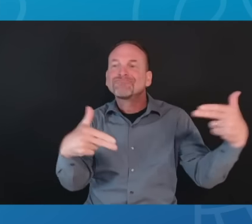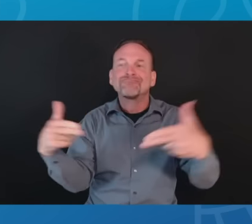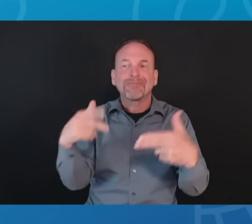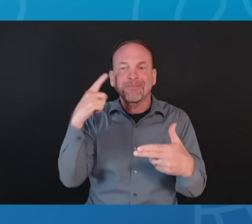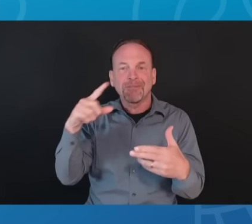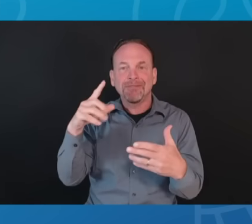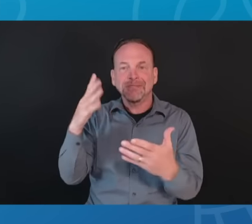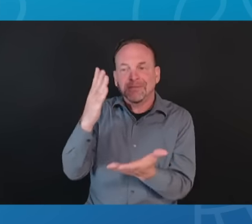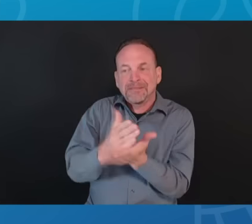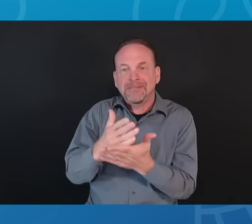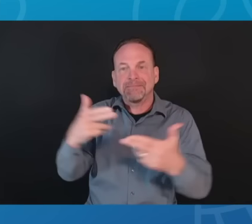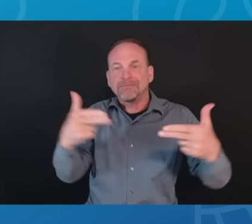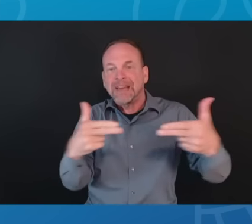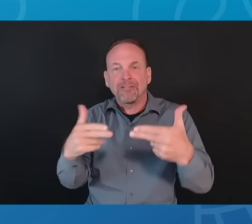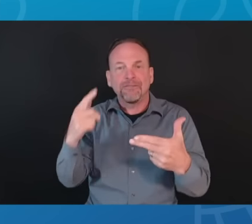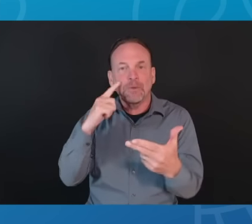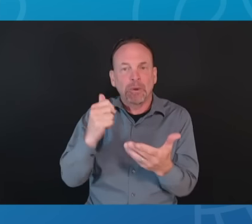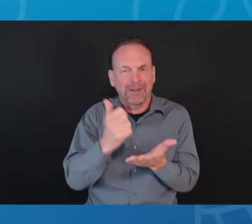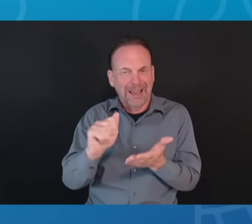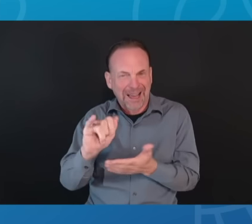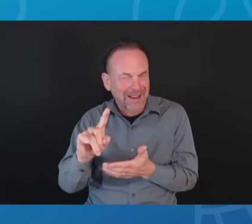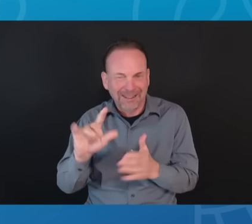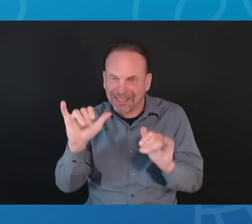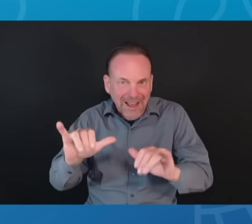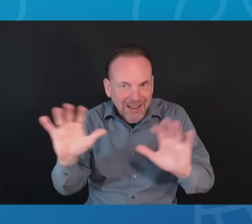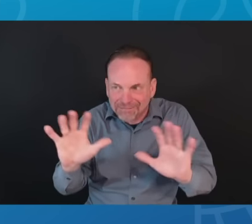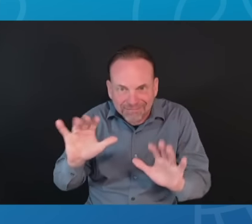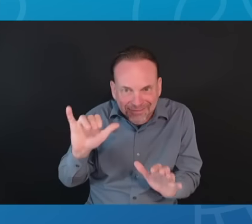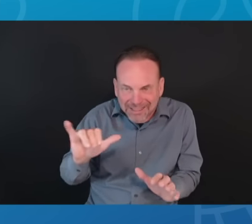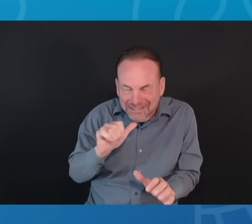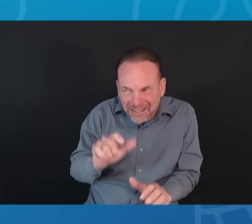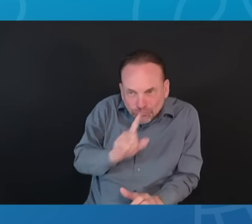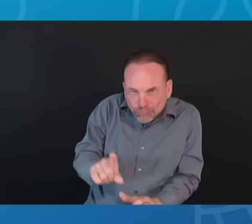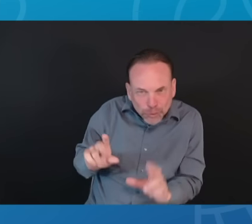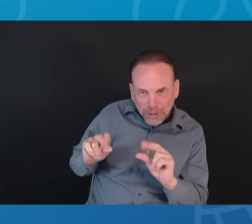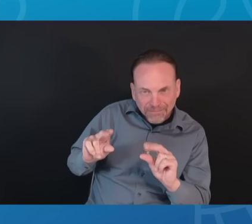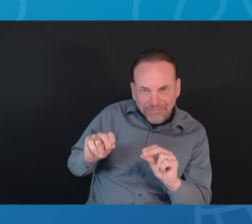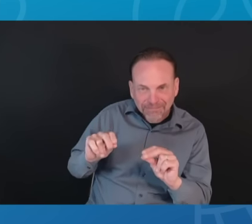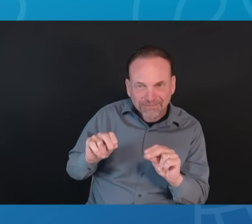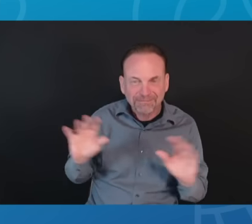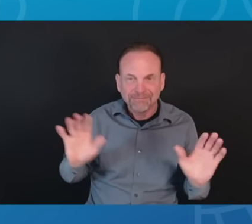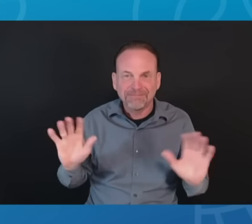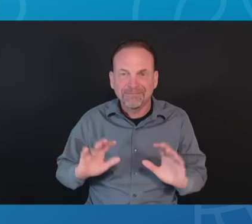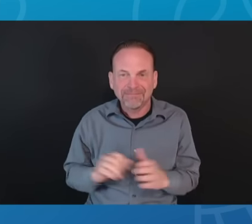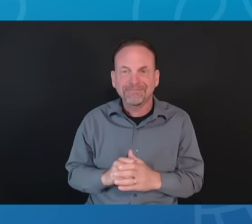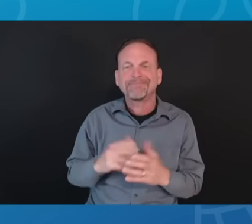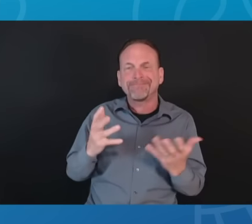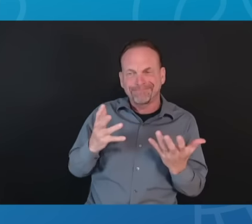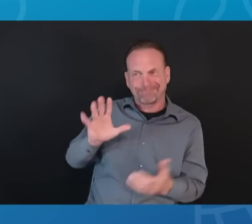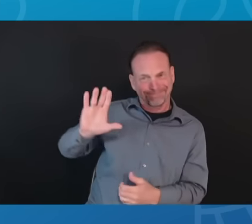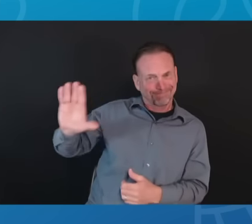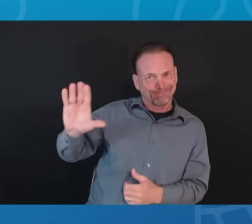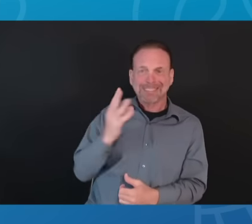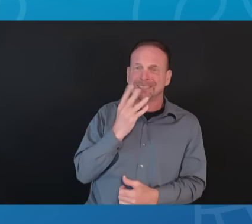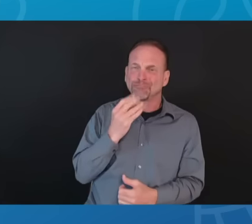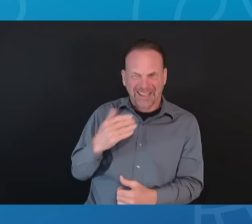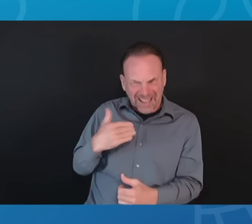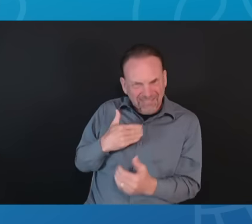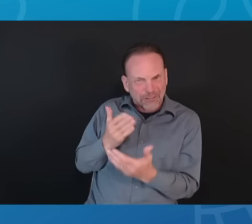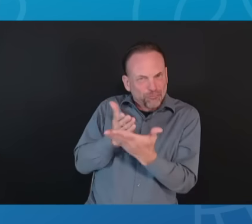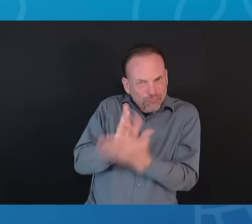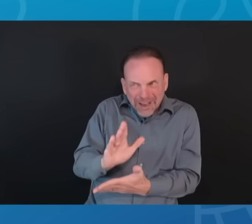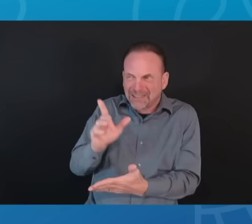Of course, Israel has the right to target Hamas militants. That has always been the case. And so look, if you